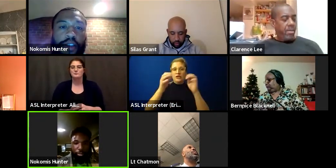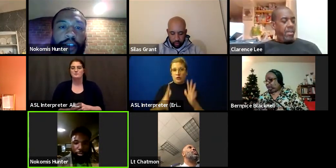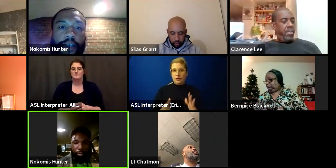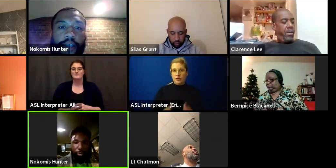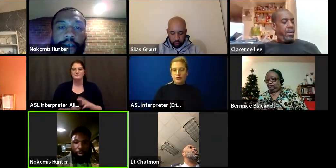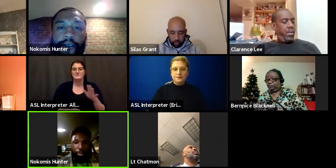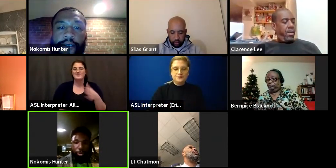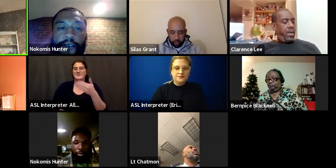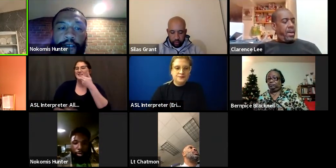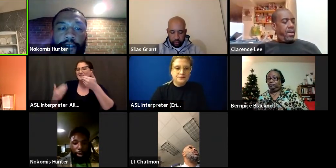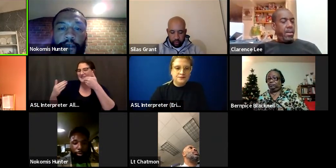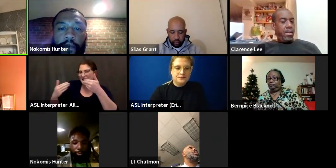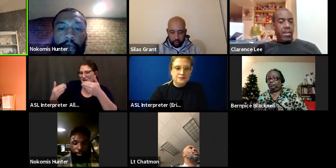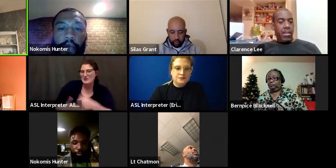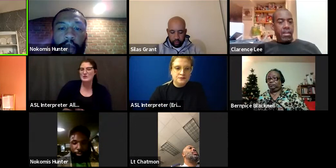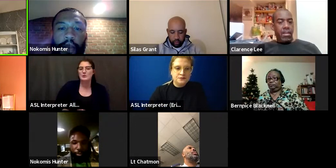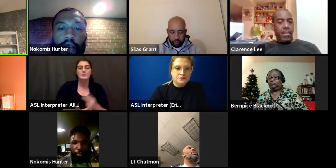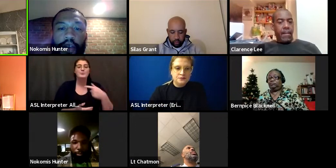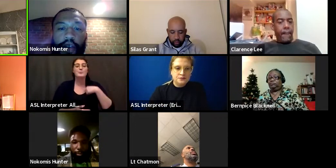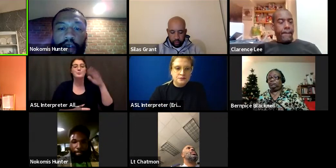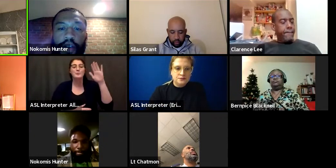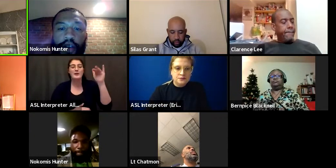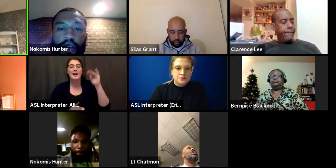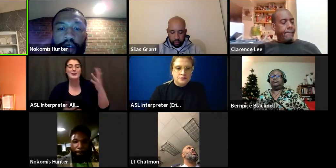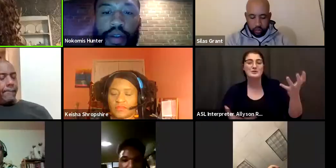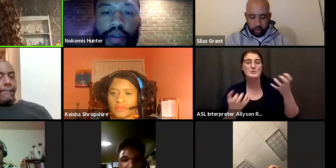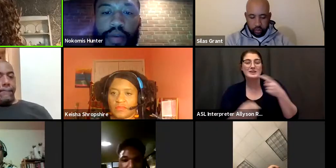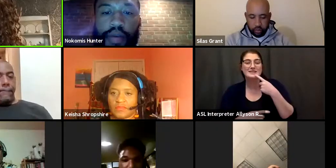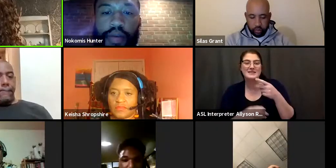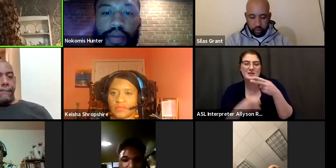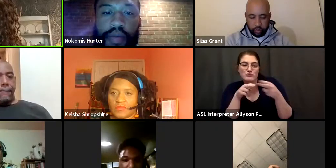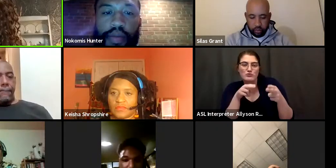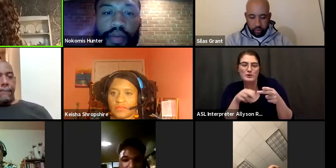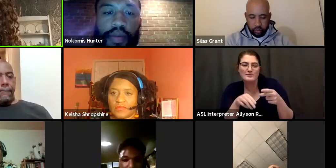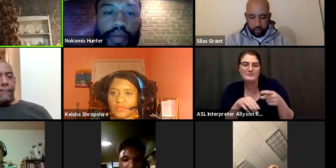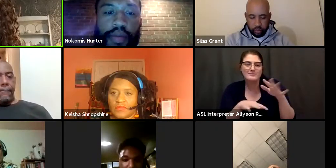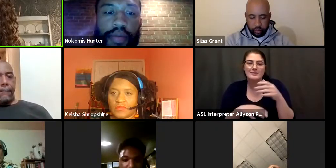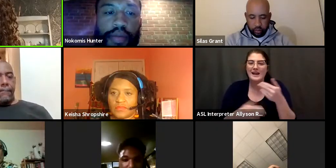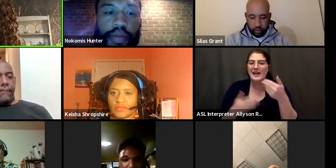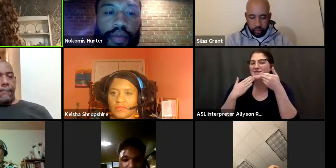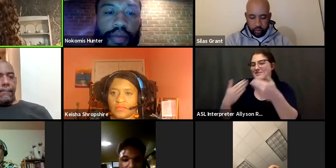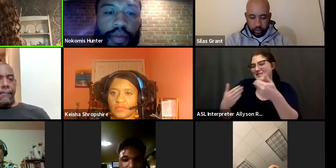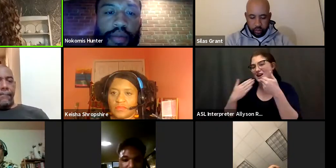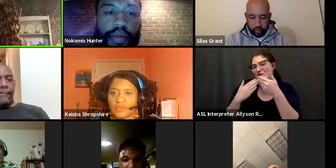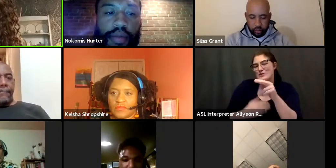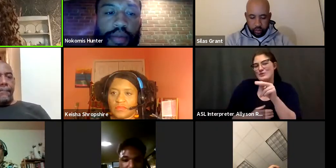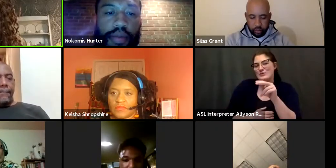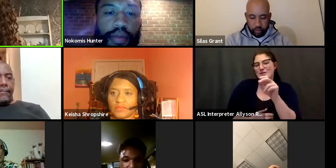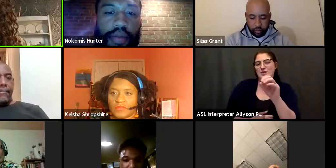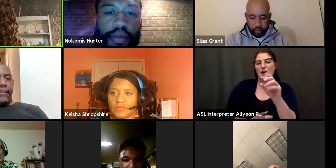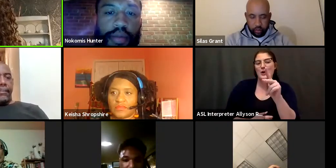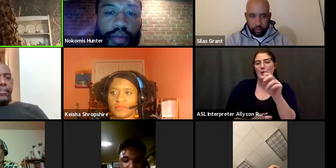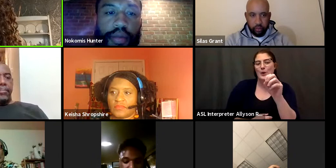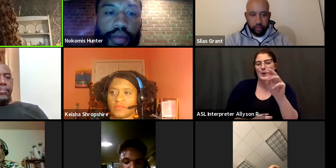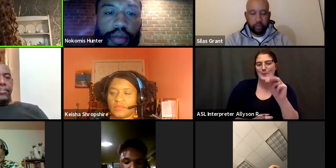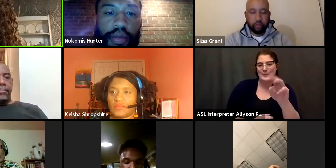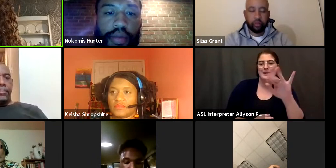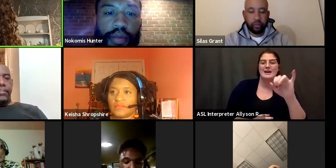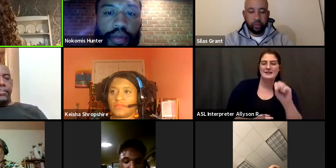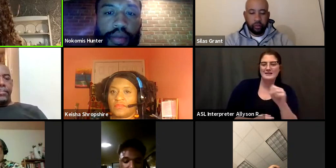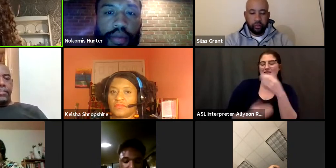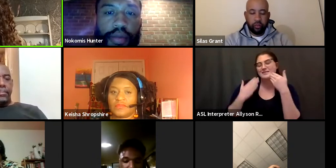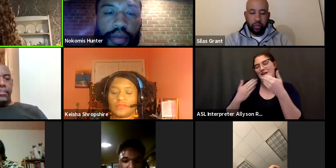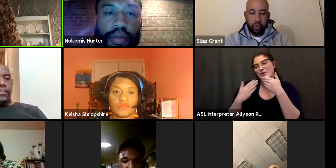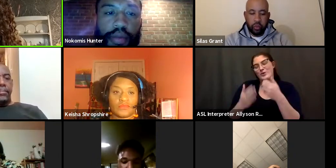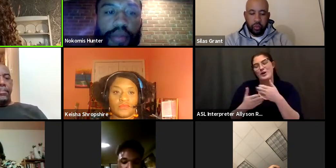Hunter. I just wanted to say really briefly to Nokomis, thank you so much. I appreciate your help with the alley